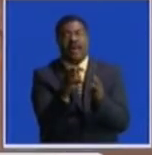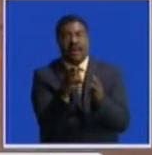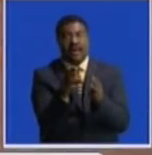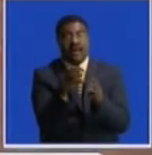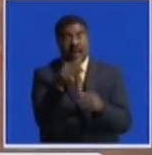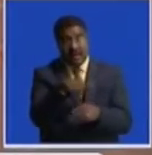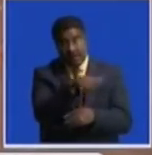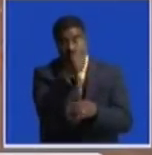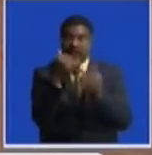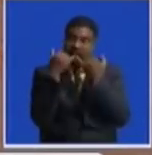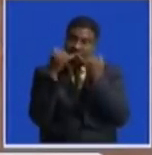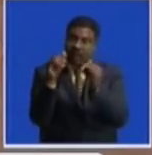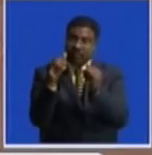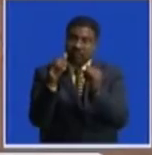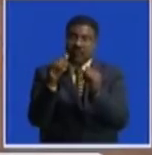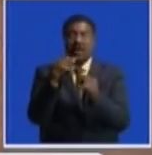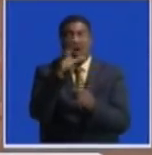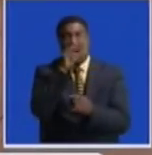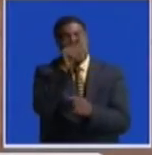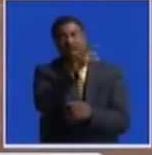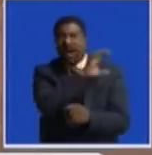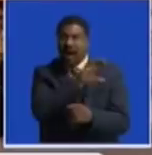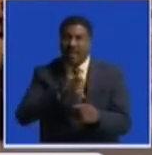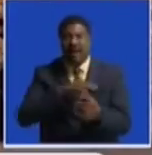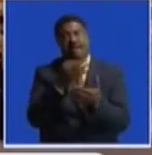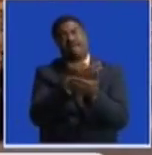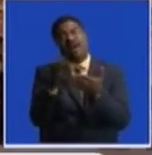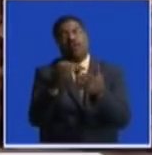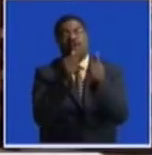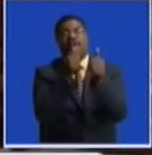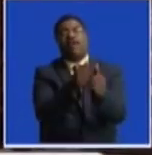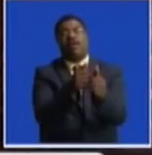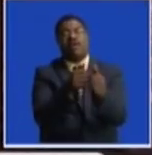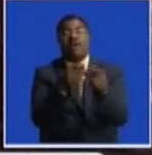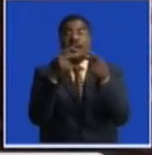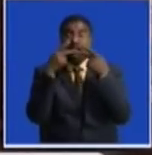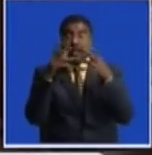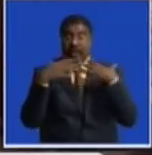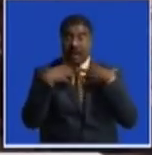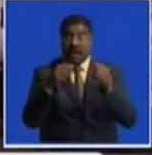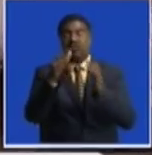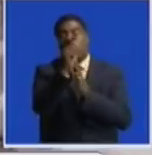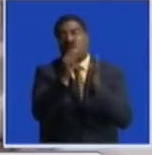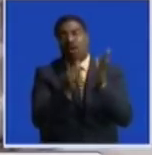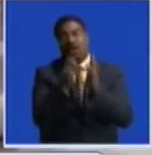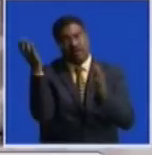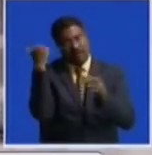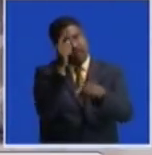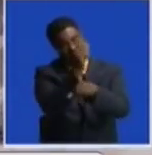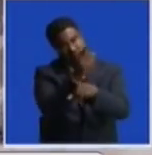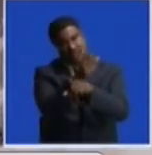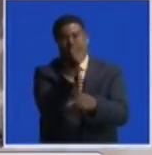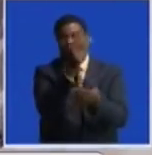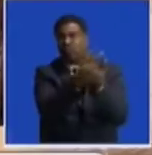Ms. Sampa has told Zanis in Kalulu that the company failed to comply with the public health regulations despite being warned 2